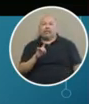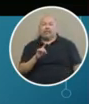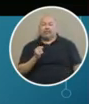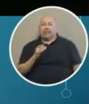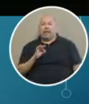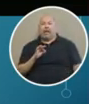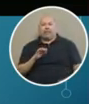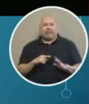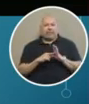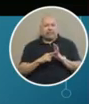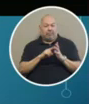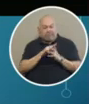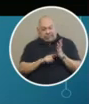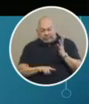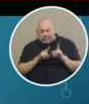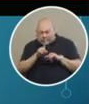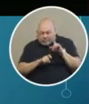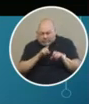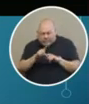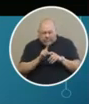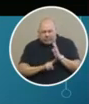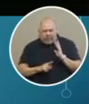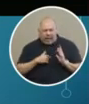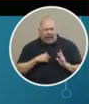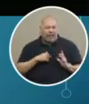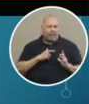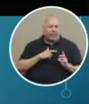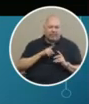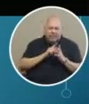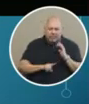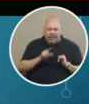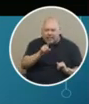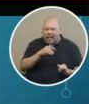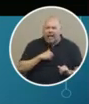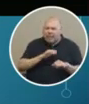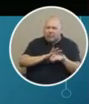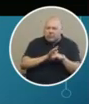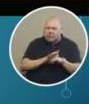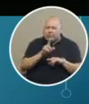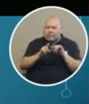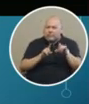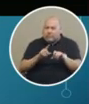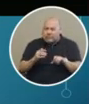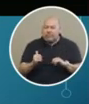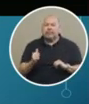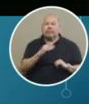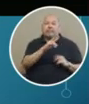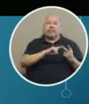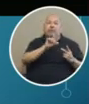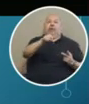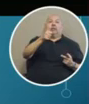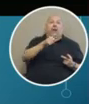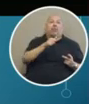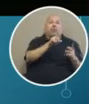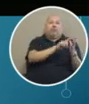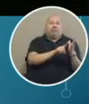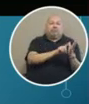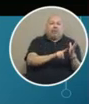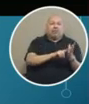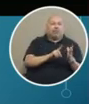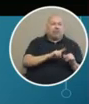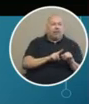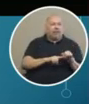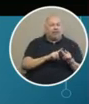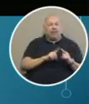COVID-19 symptoms when they interview individuals. If they suspect anything, they're then sent to secondary inspection, and then the